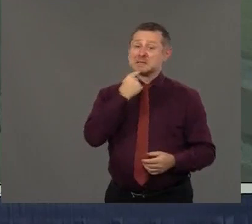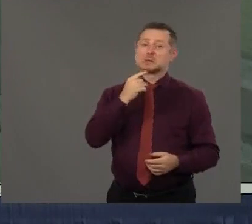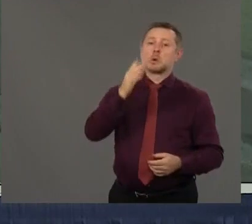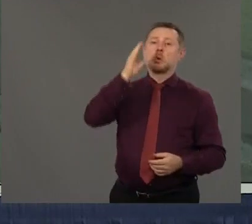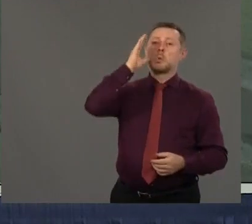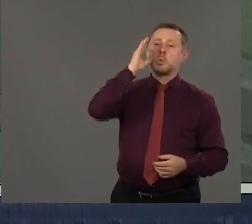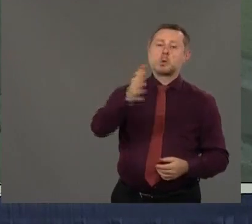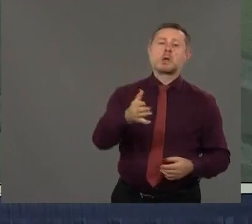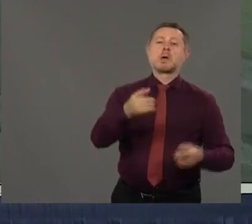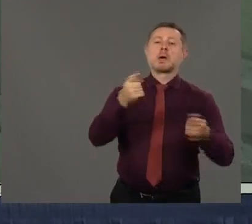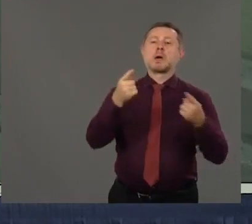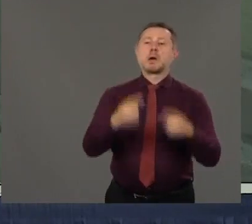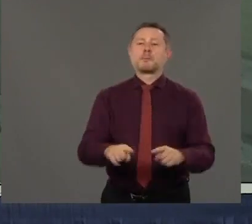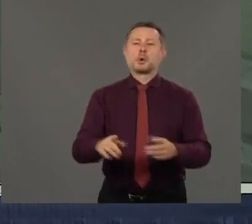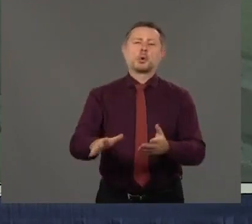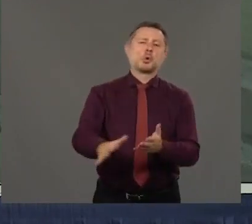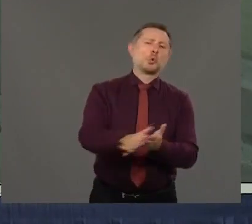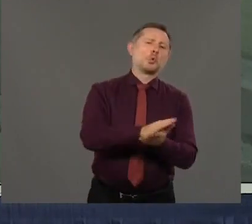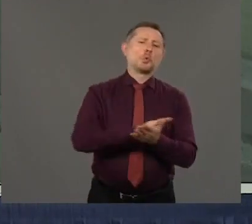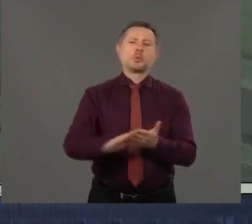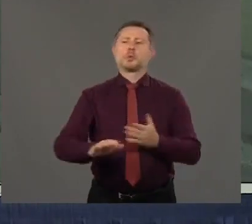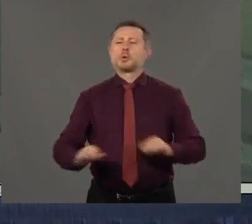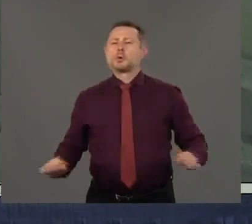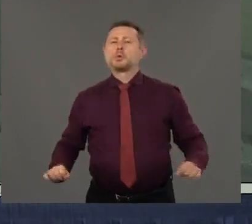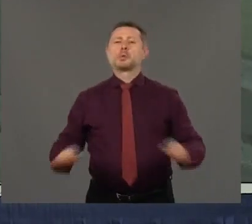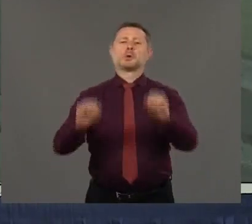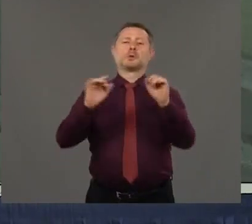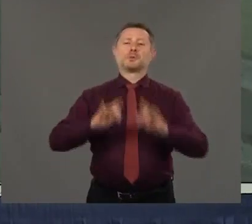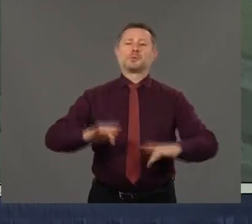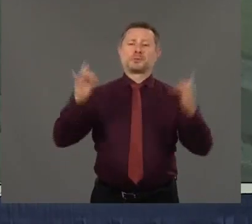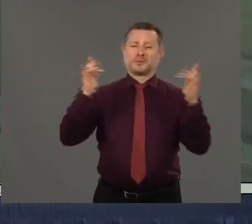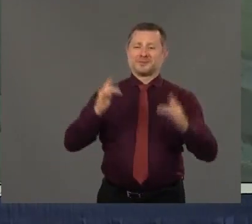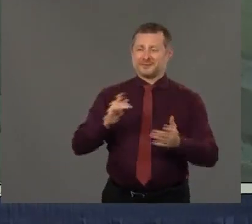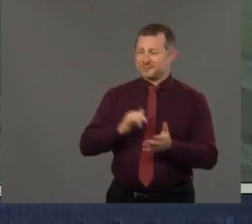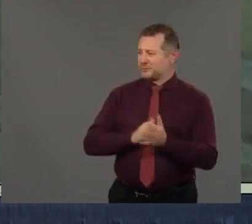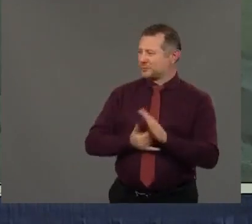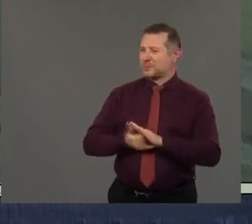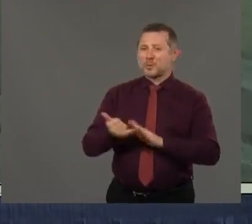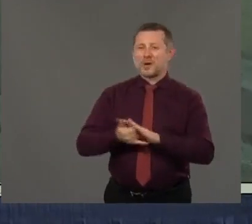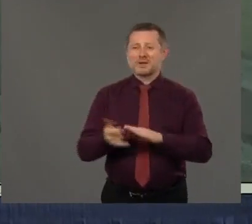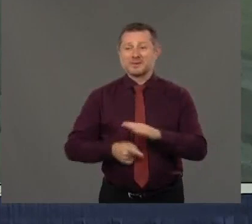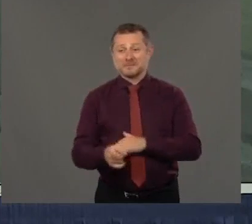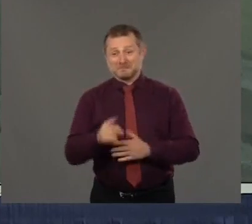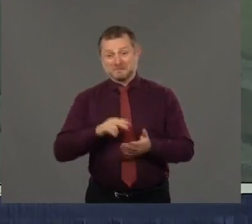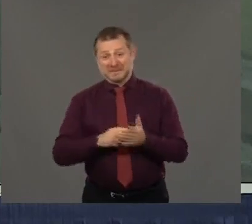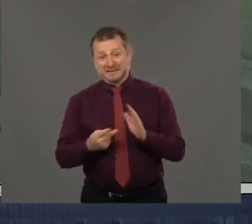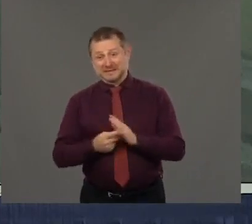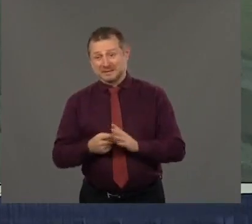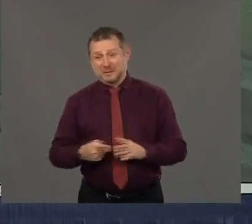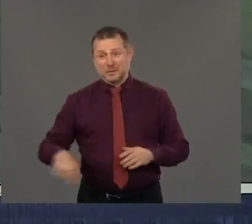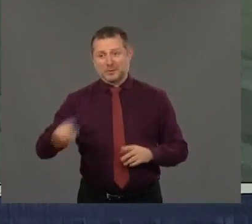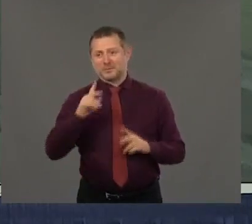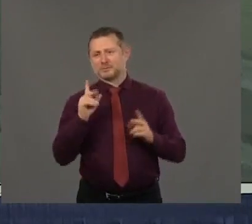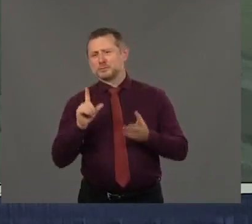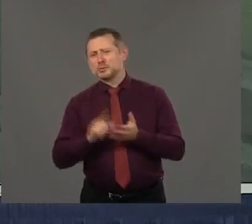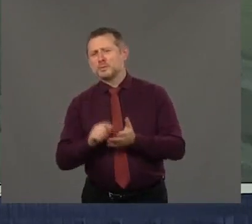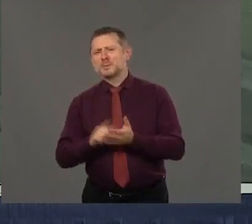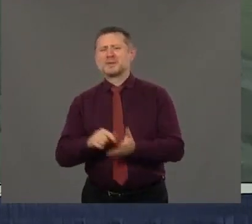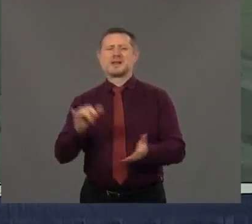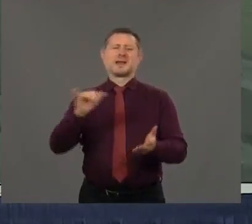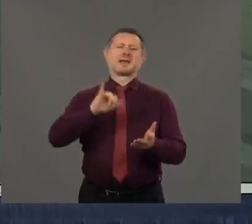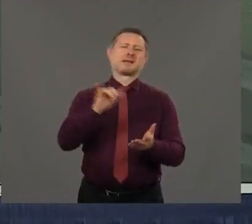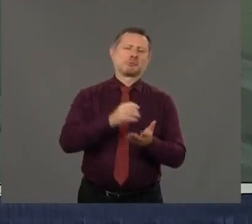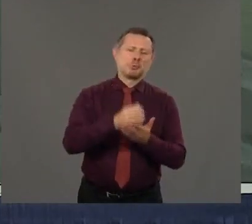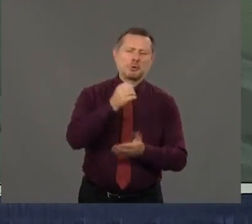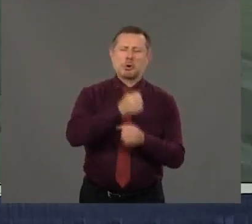we were going to disinfect the subway car. Now, to disinfect the subway car means every newspaper, every coffee